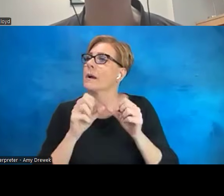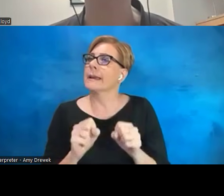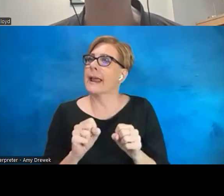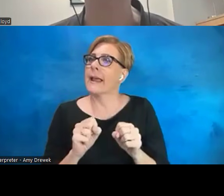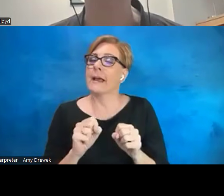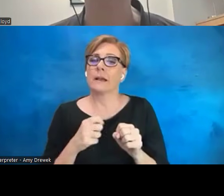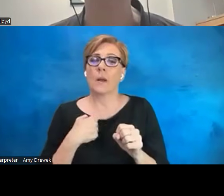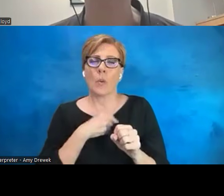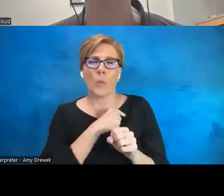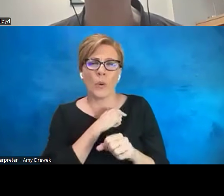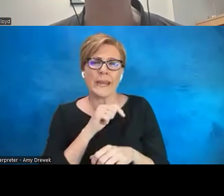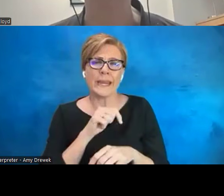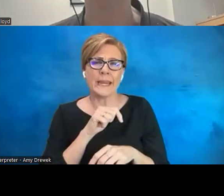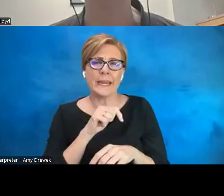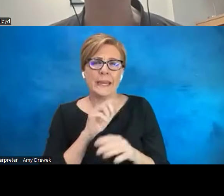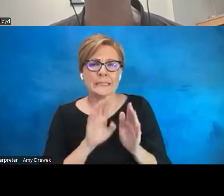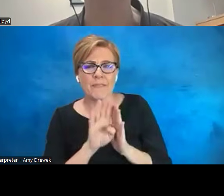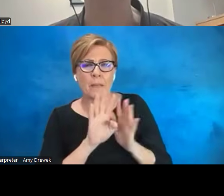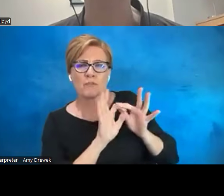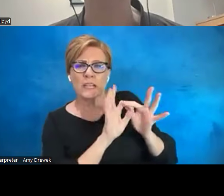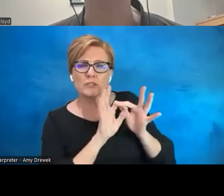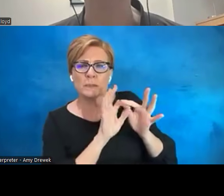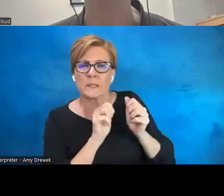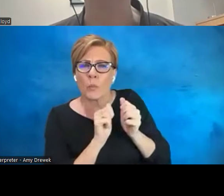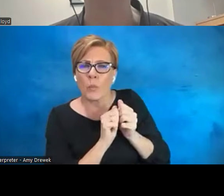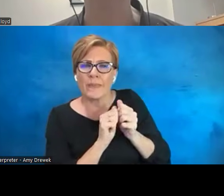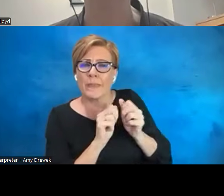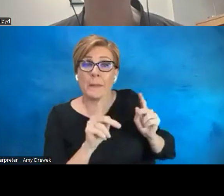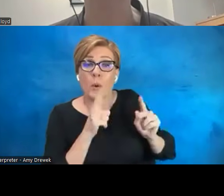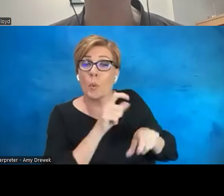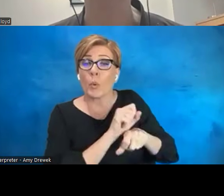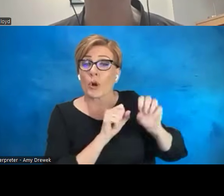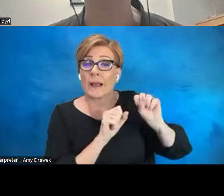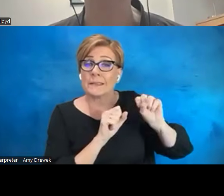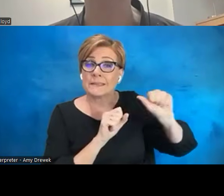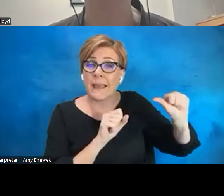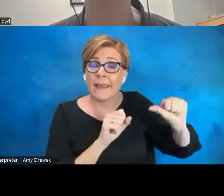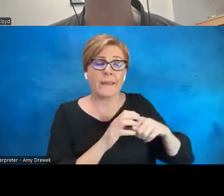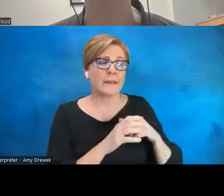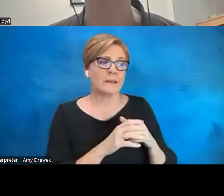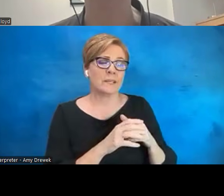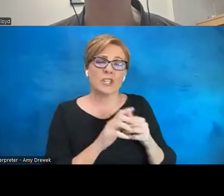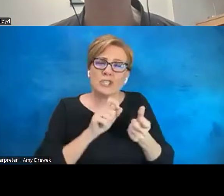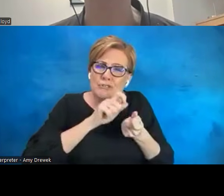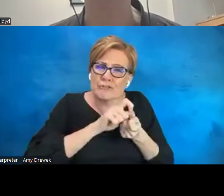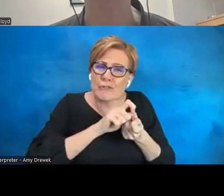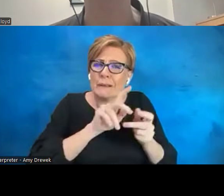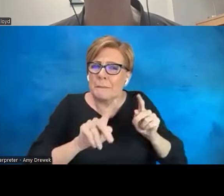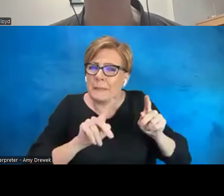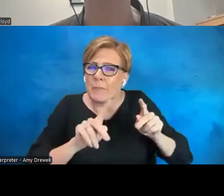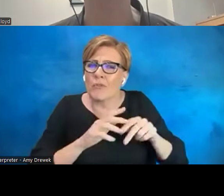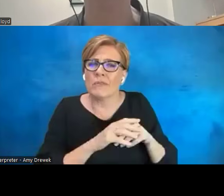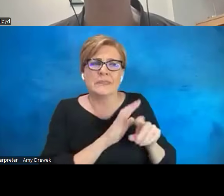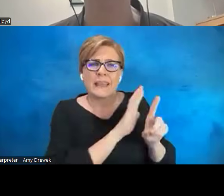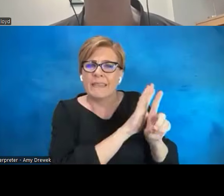SSA. If there are particular people in certain roles, how would you recommend forming those relationships, maybe getting